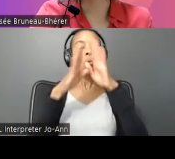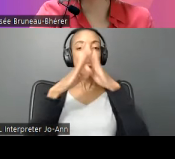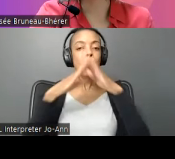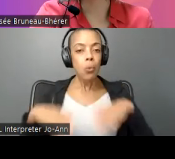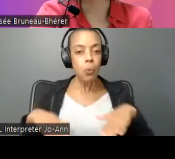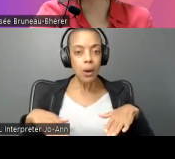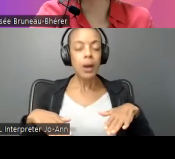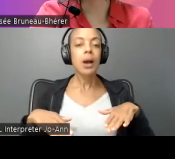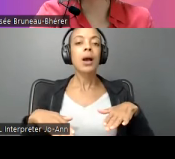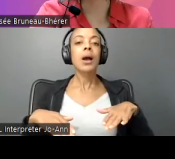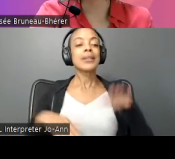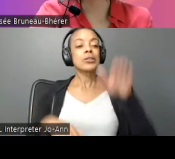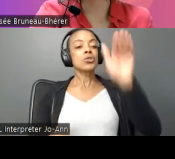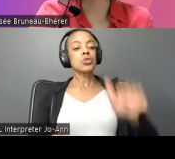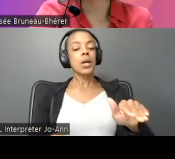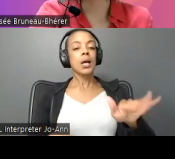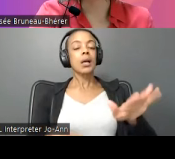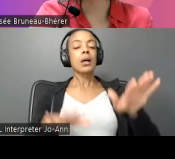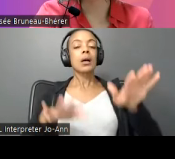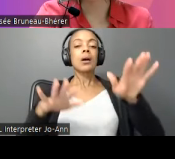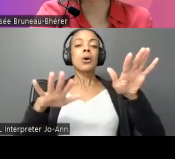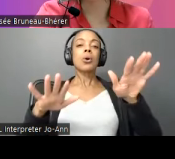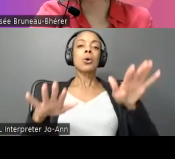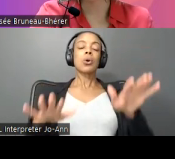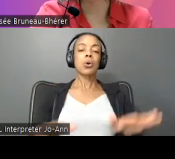their load and just be a child,